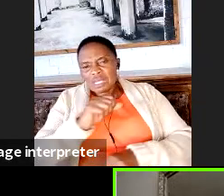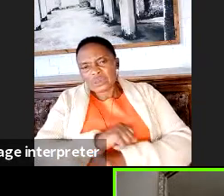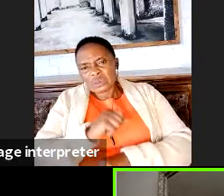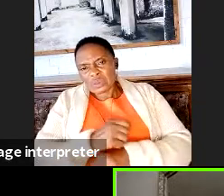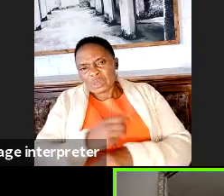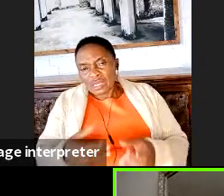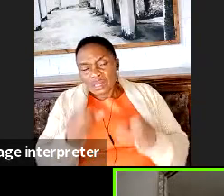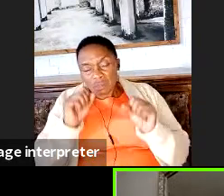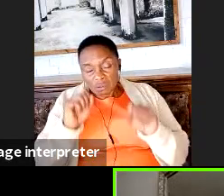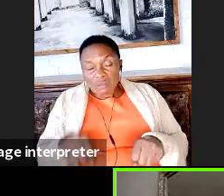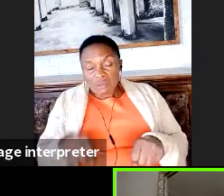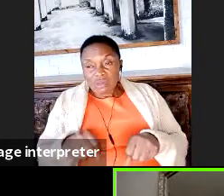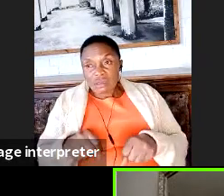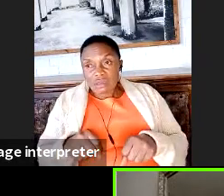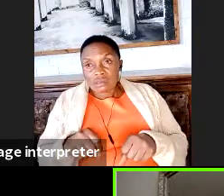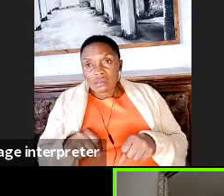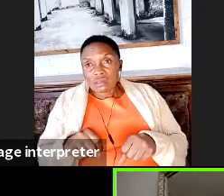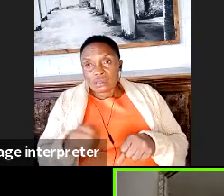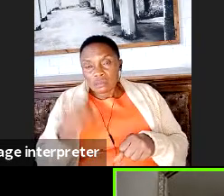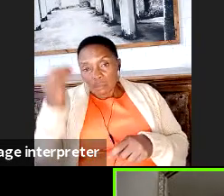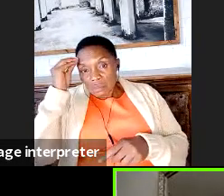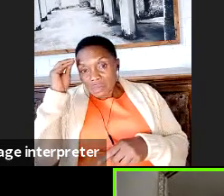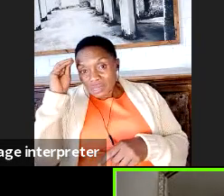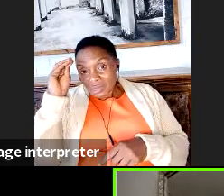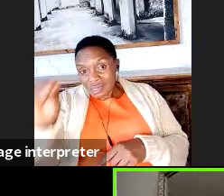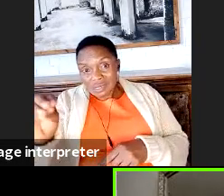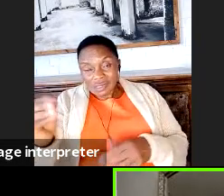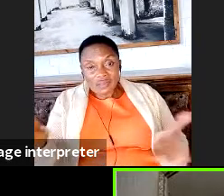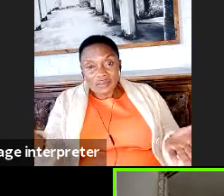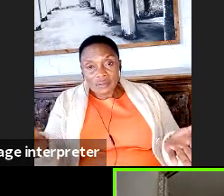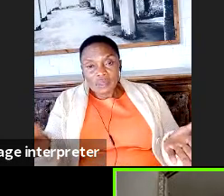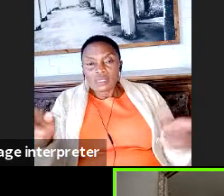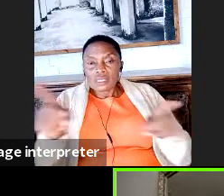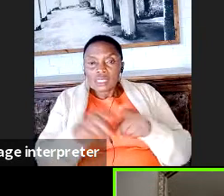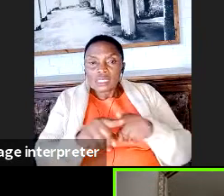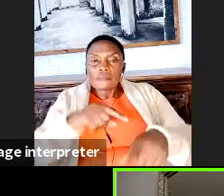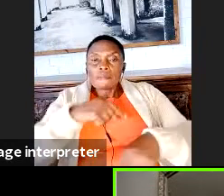are messaging, but also constantly